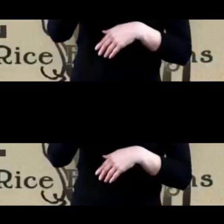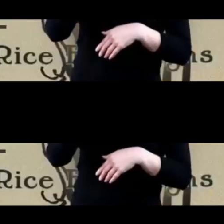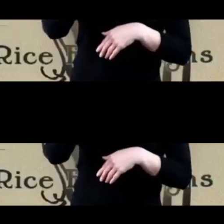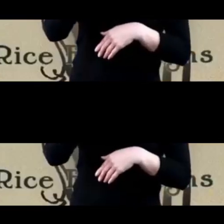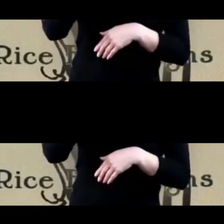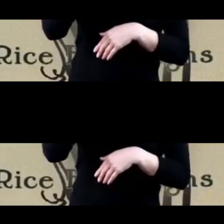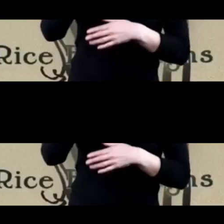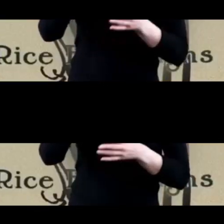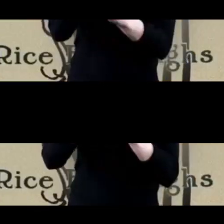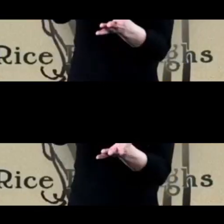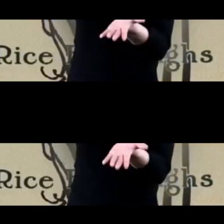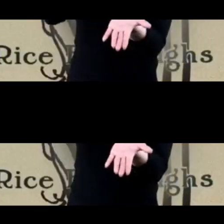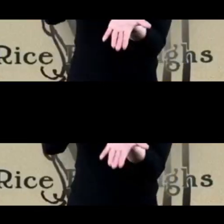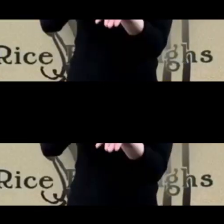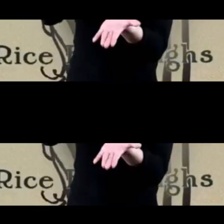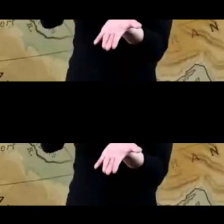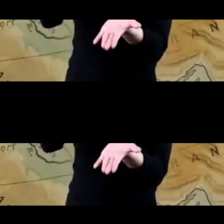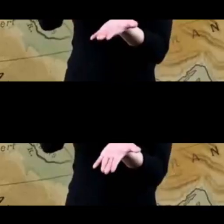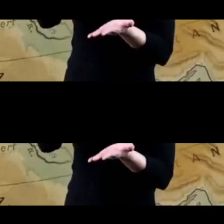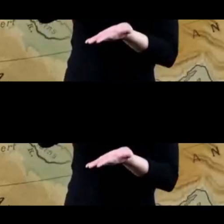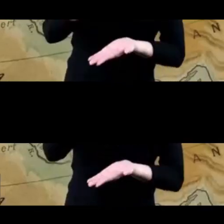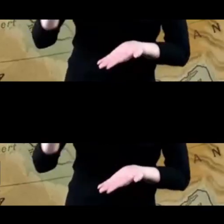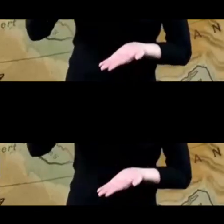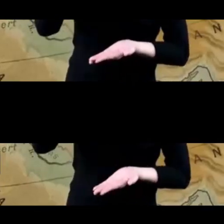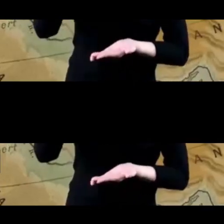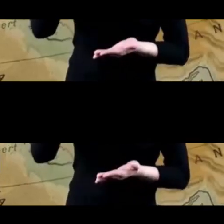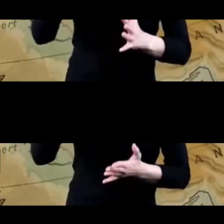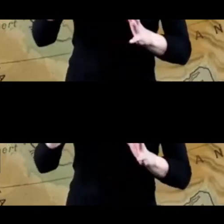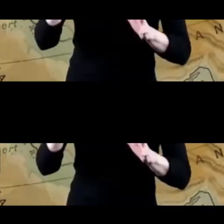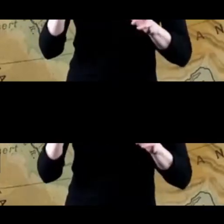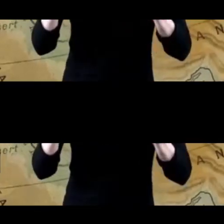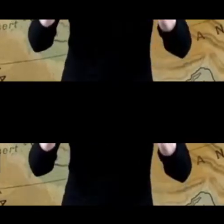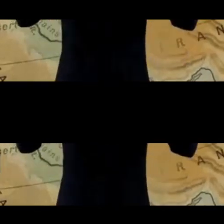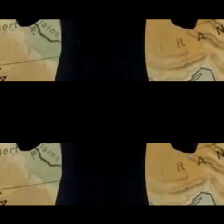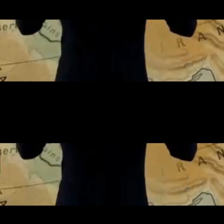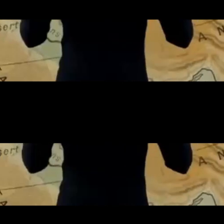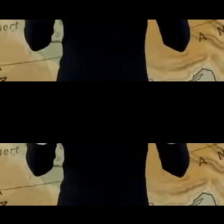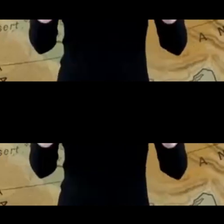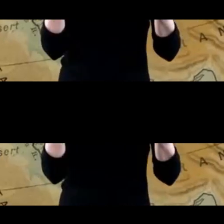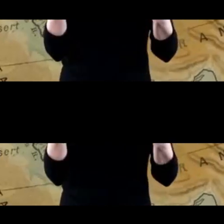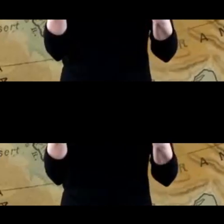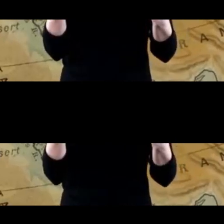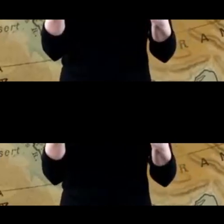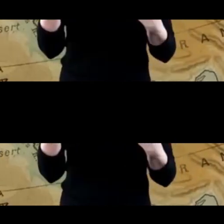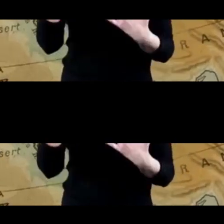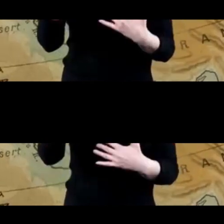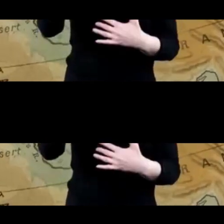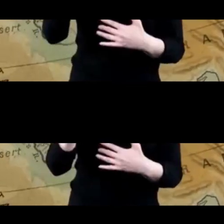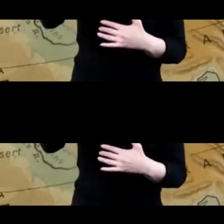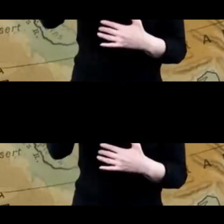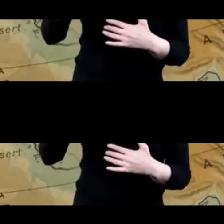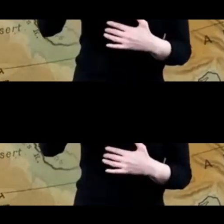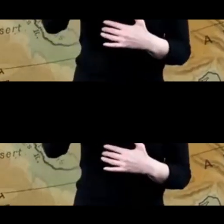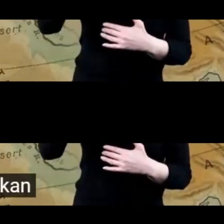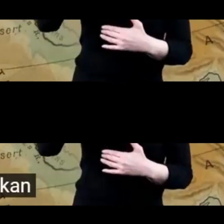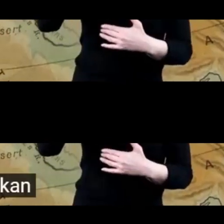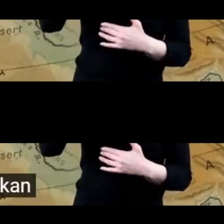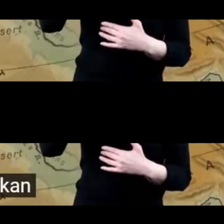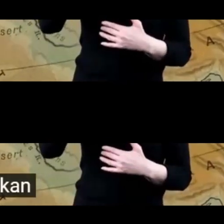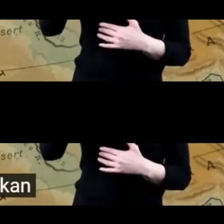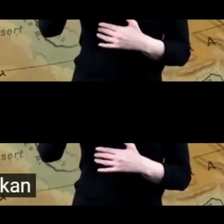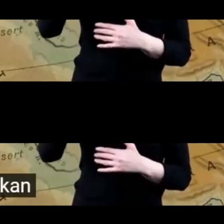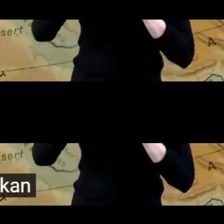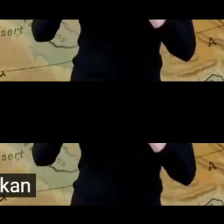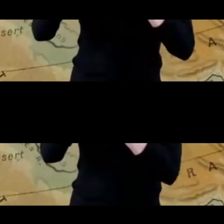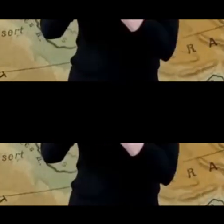Rice Burroughs was first published, but in Europe the tension was boiling, especially in southern Europe, the Balkan